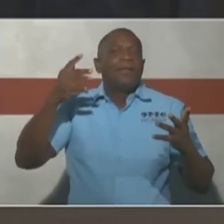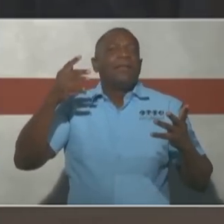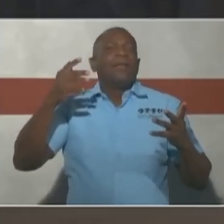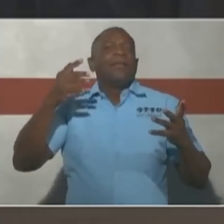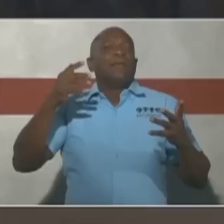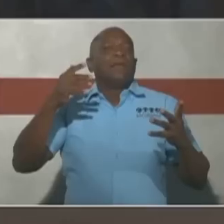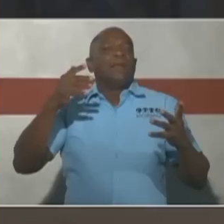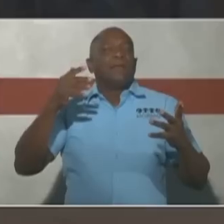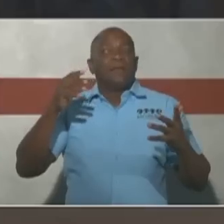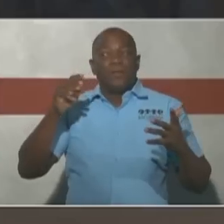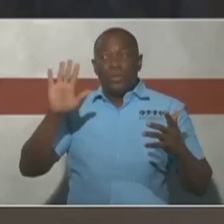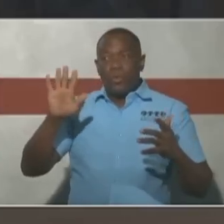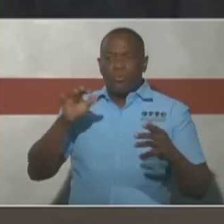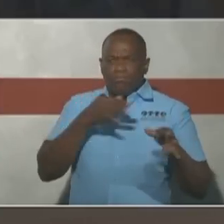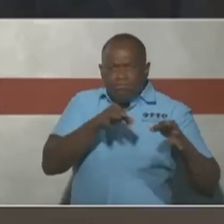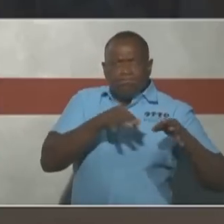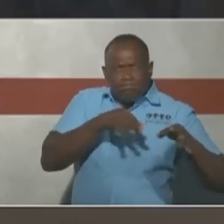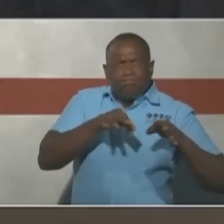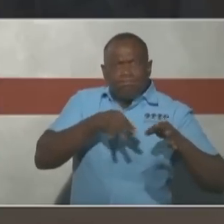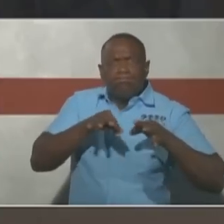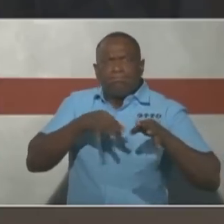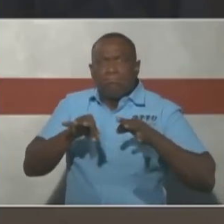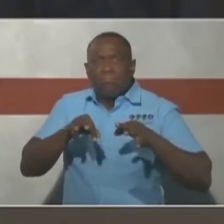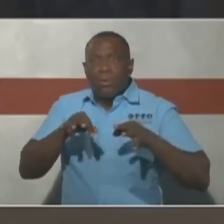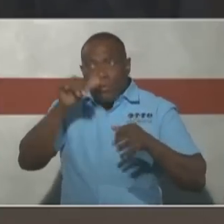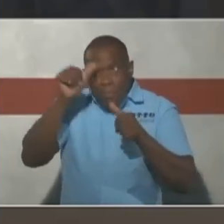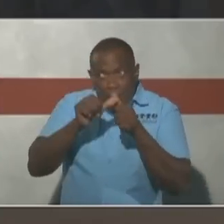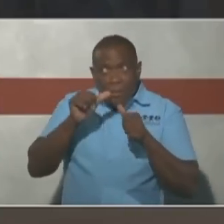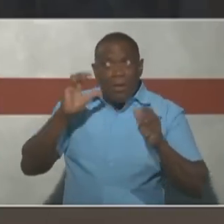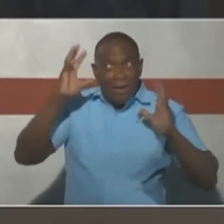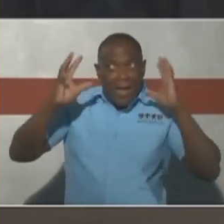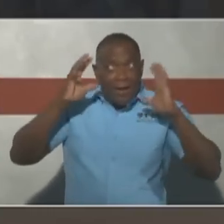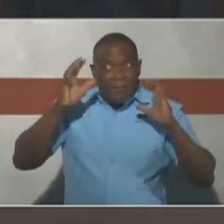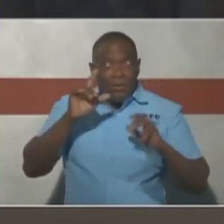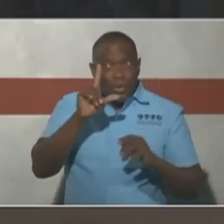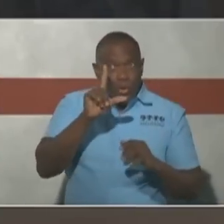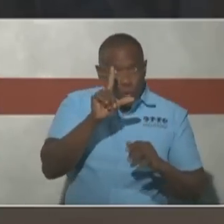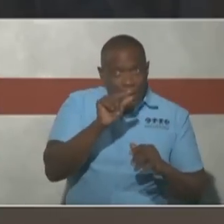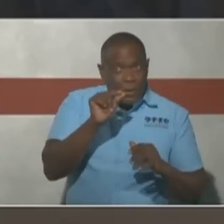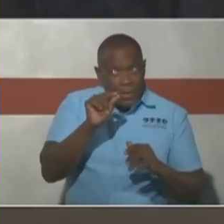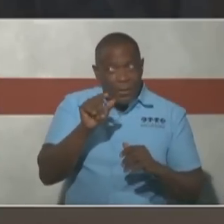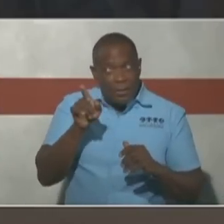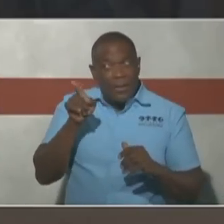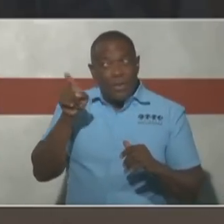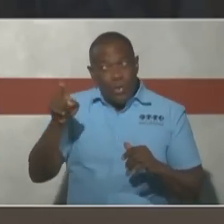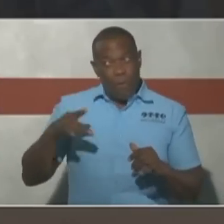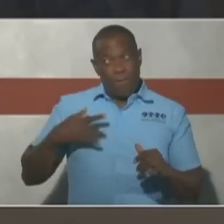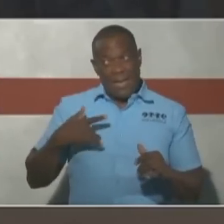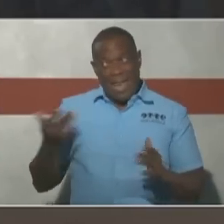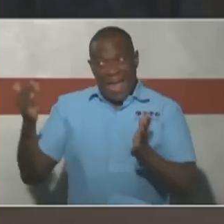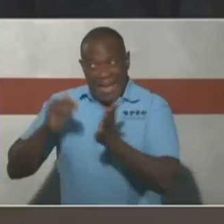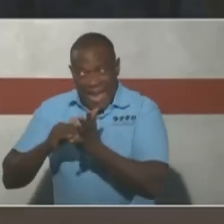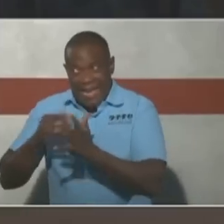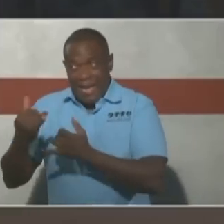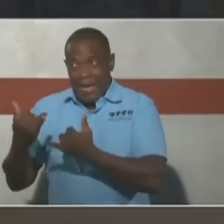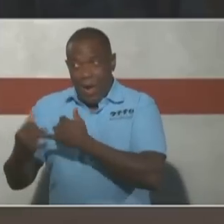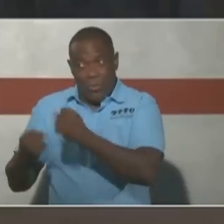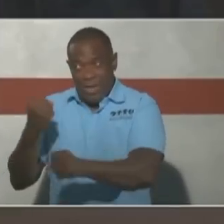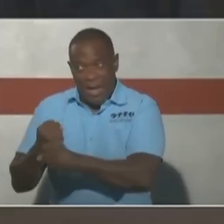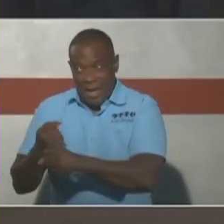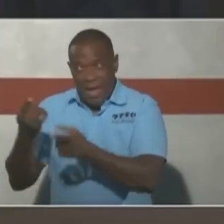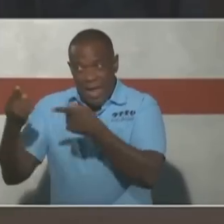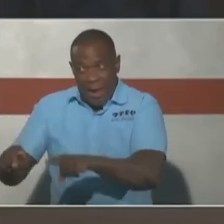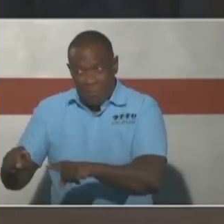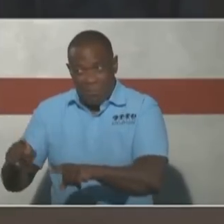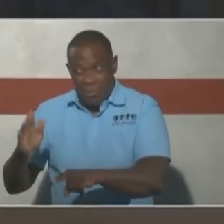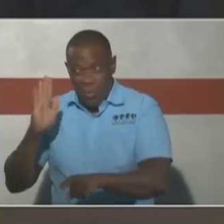way. But right now, we are being in a precaution stage. Right? Just as a